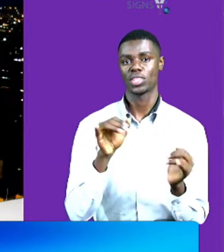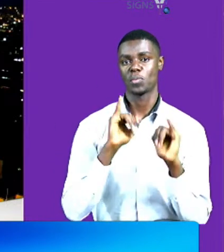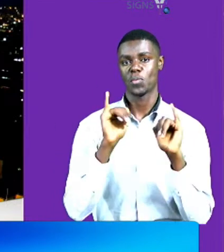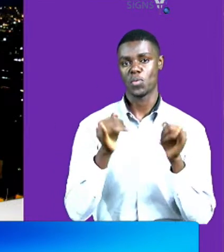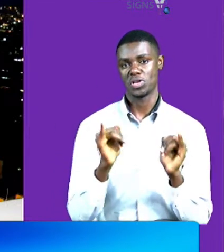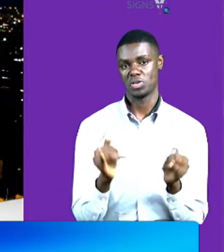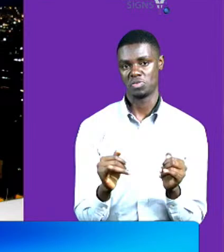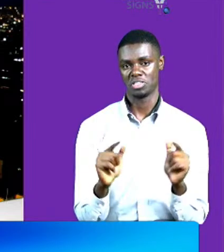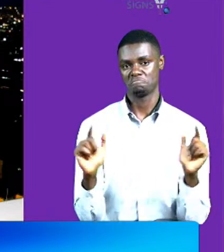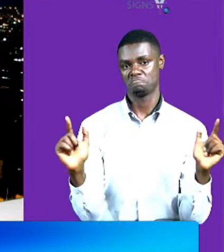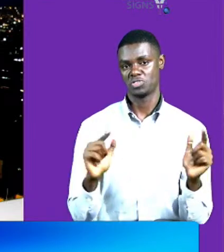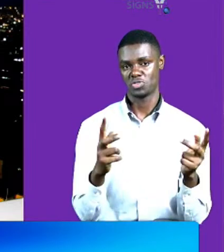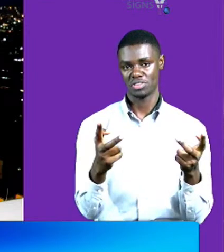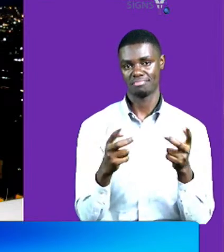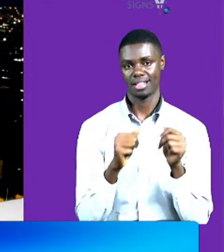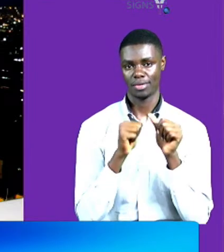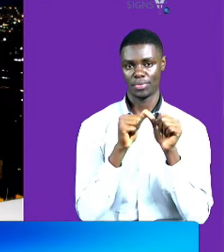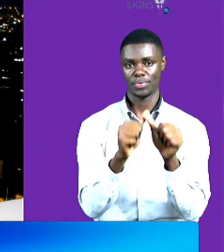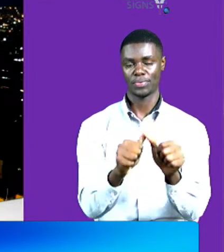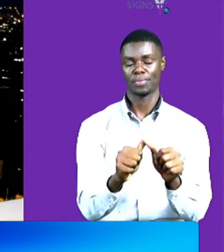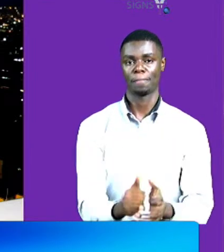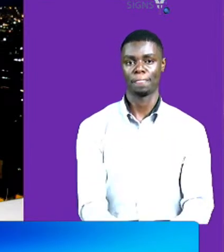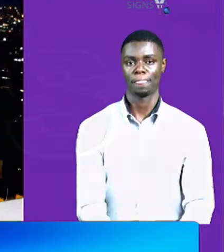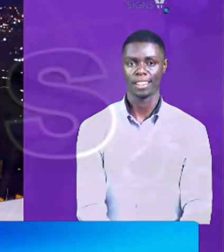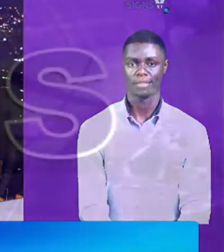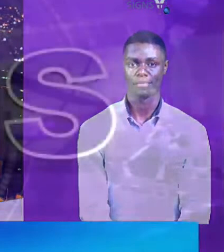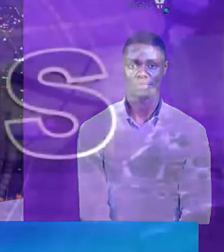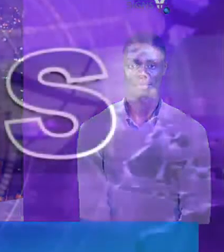in just a bit. Stay with us.